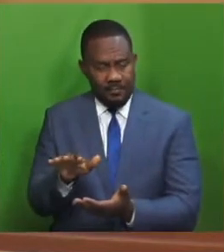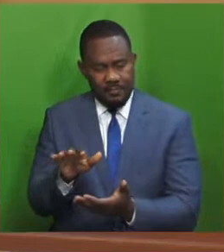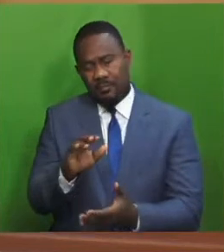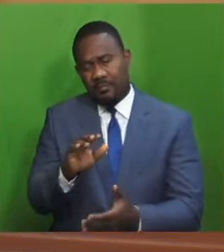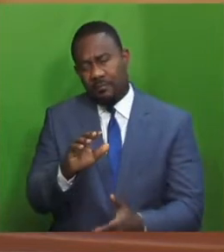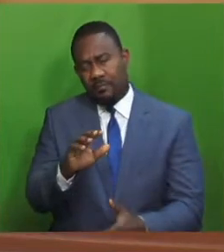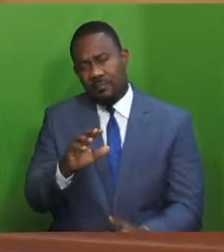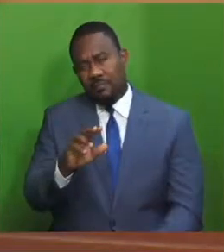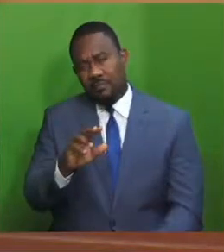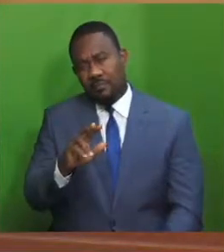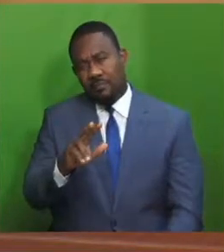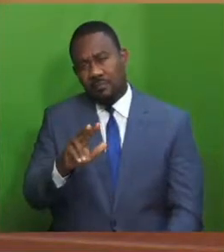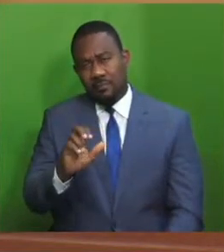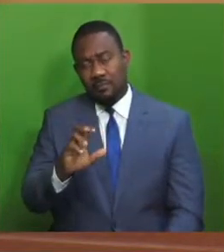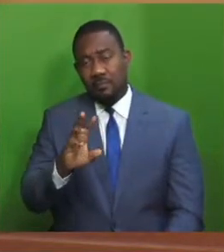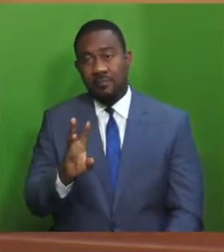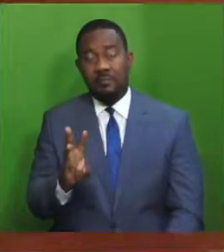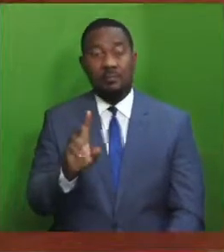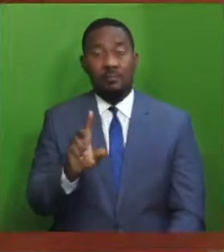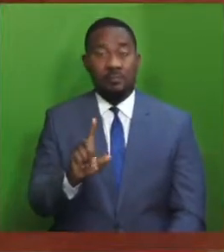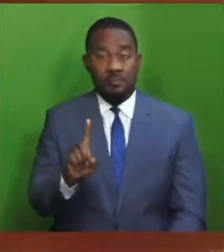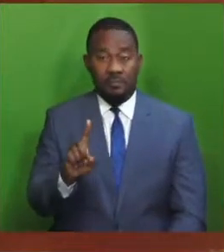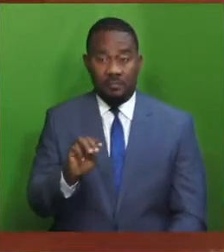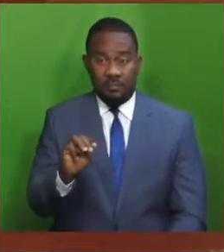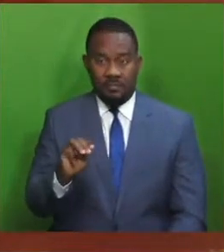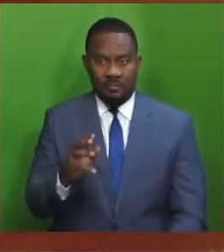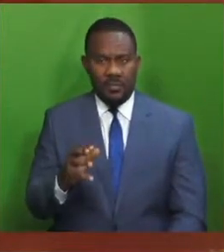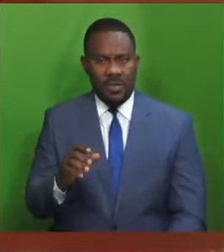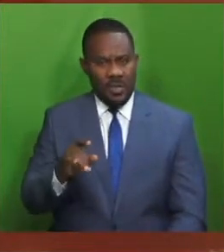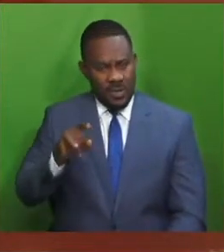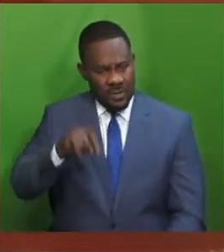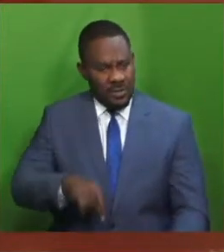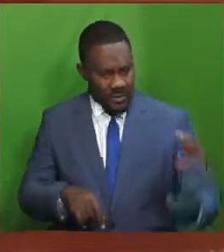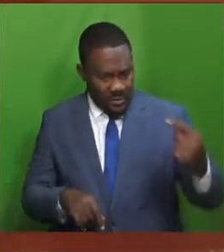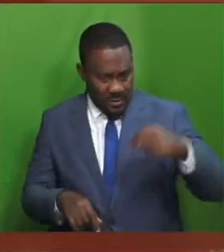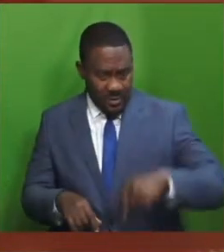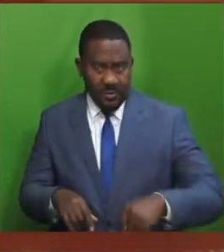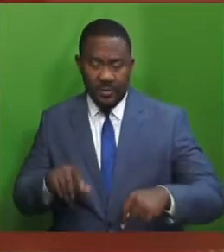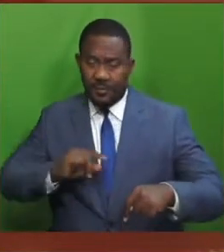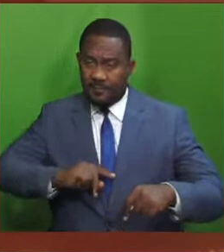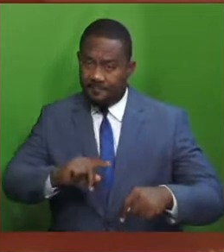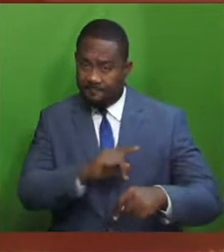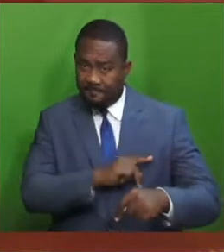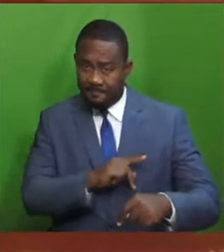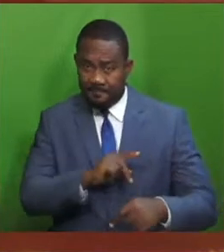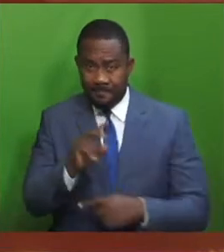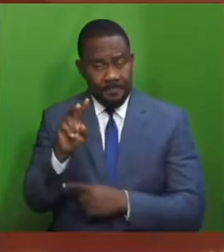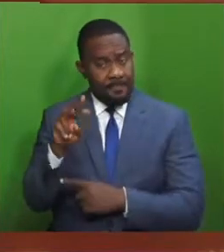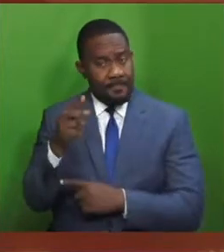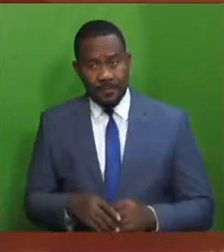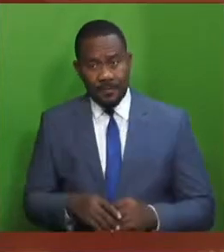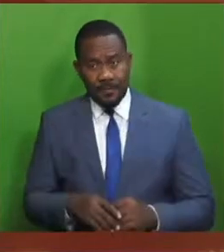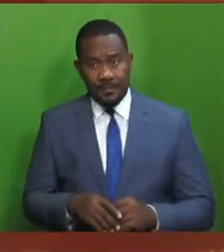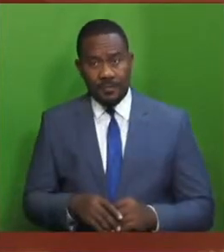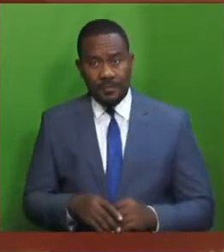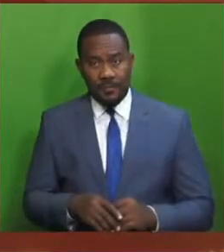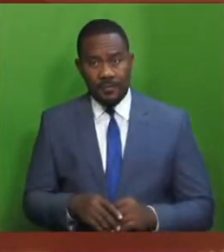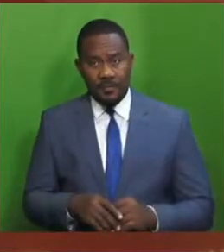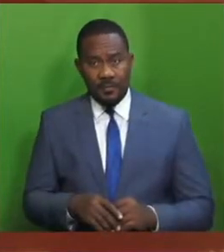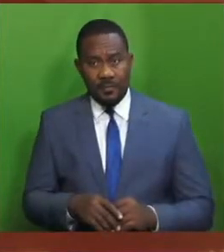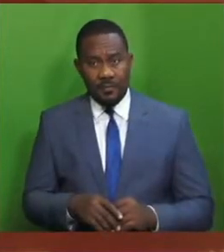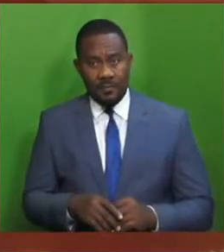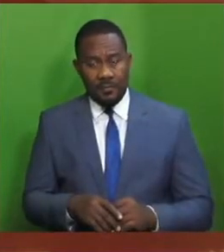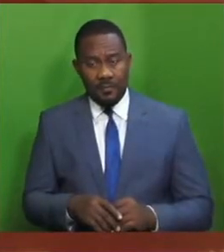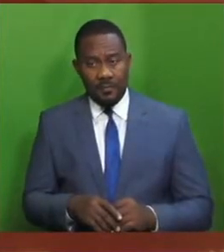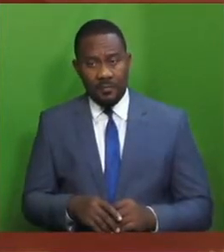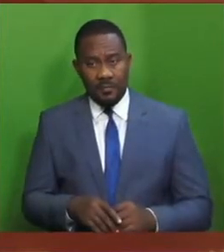do, he should go back and even come to Parliament and read the second reading of the GIF